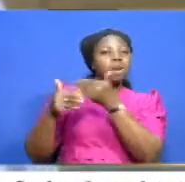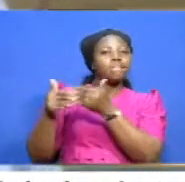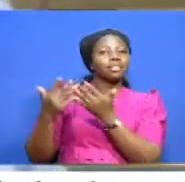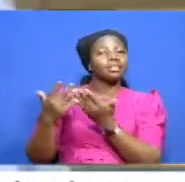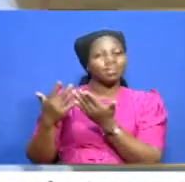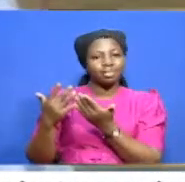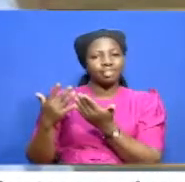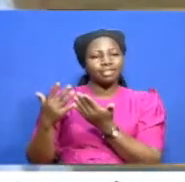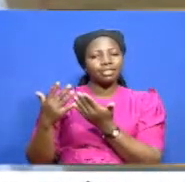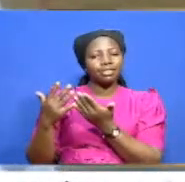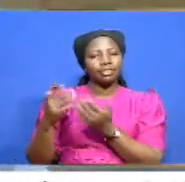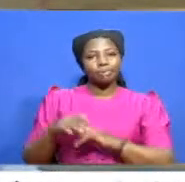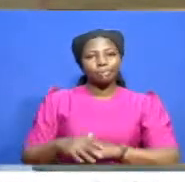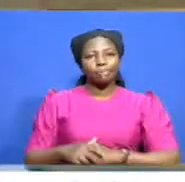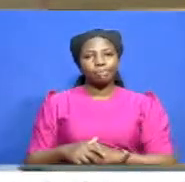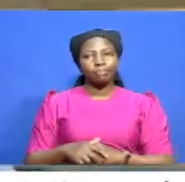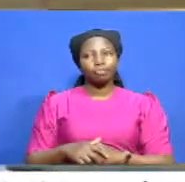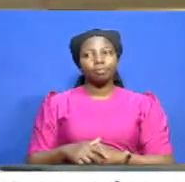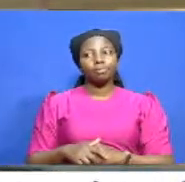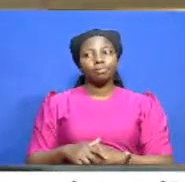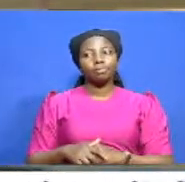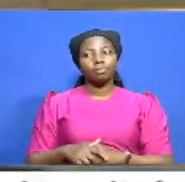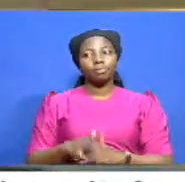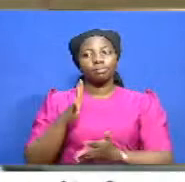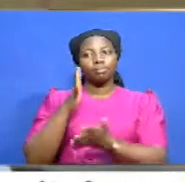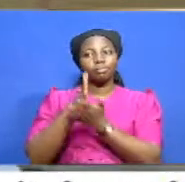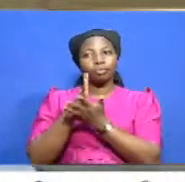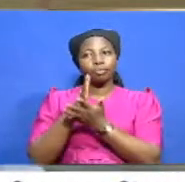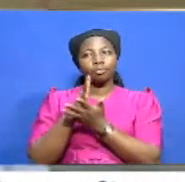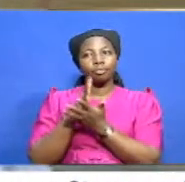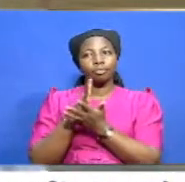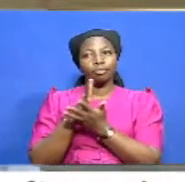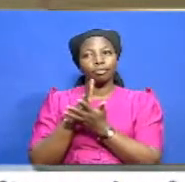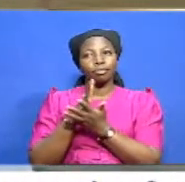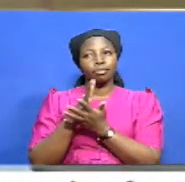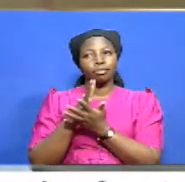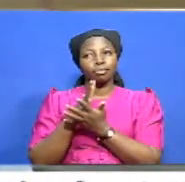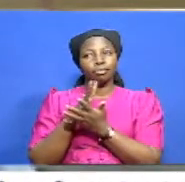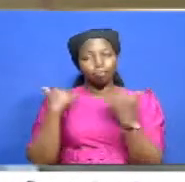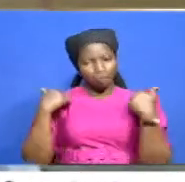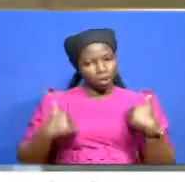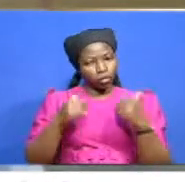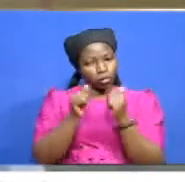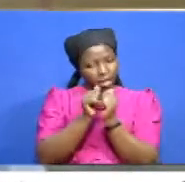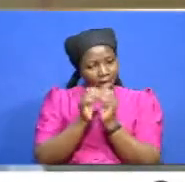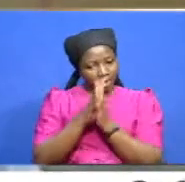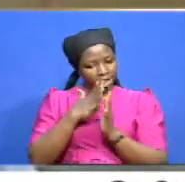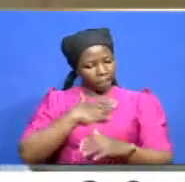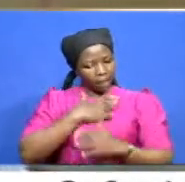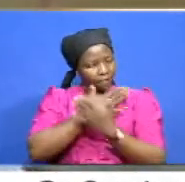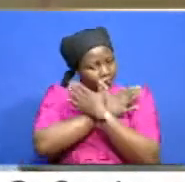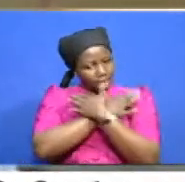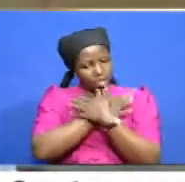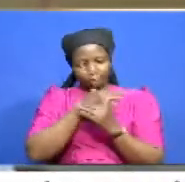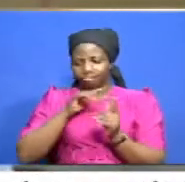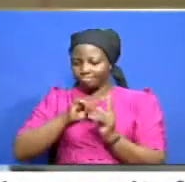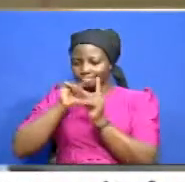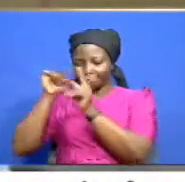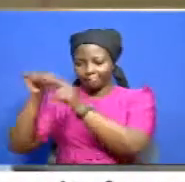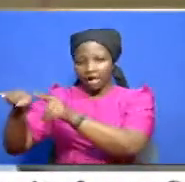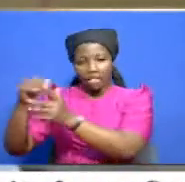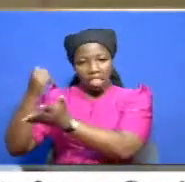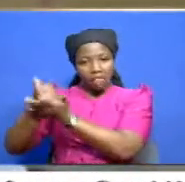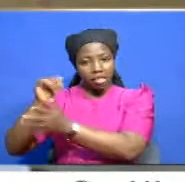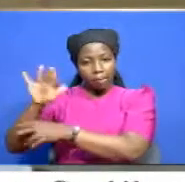In fact, me plus my colleagues, we used to visit the offices. Even